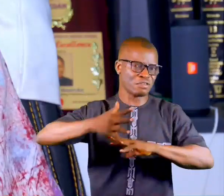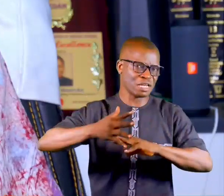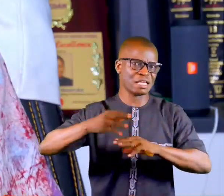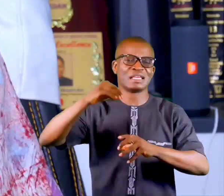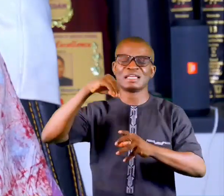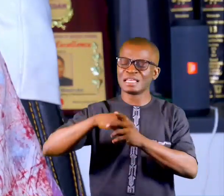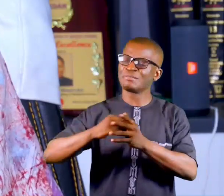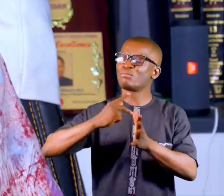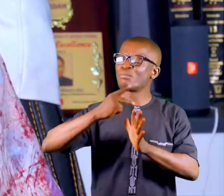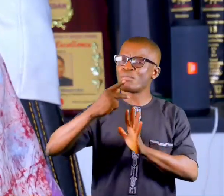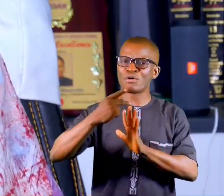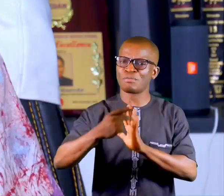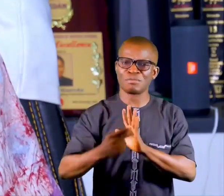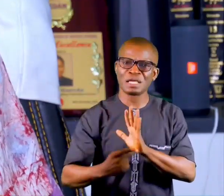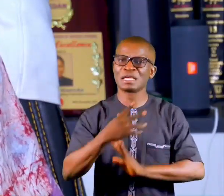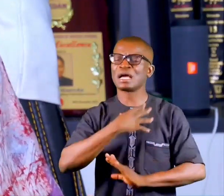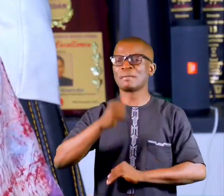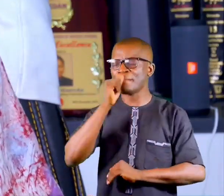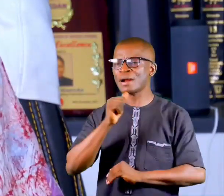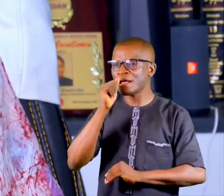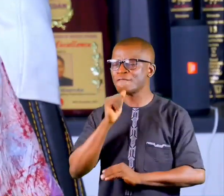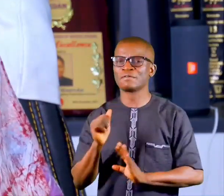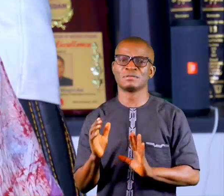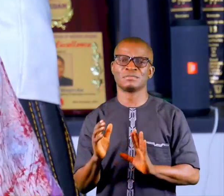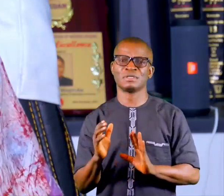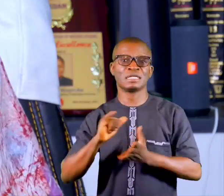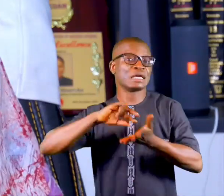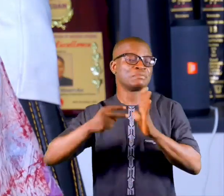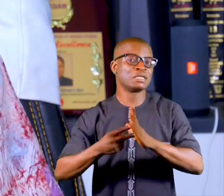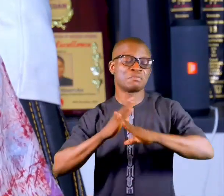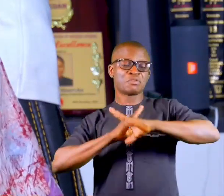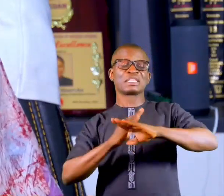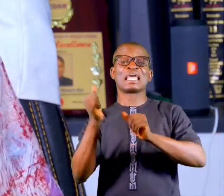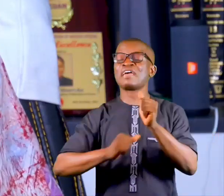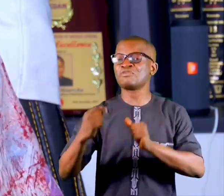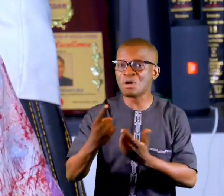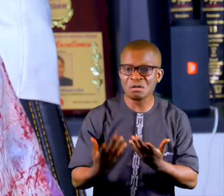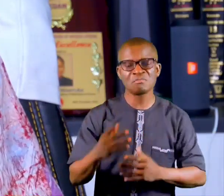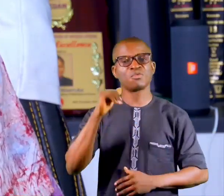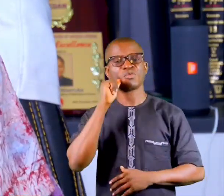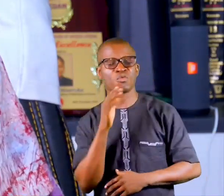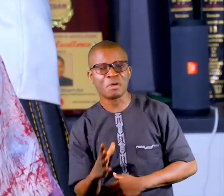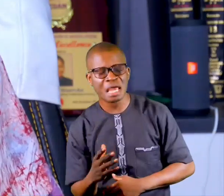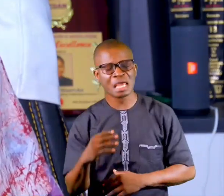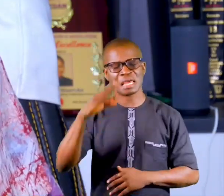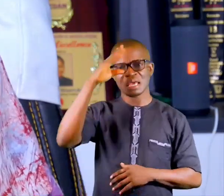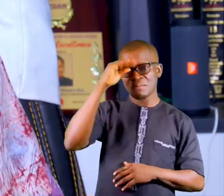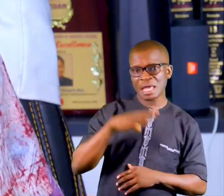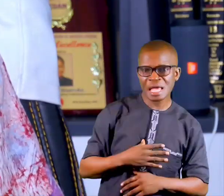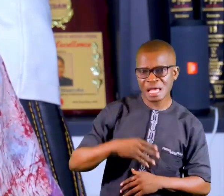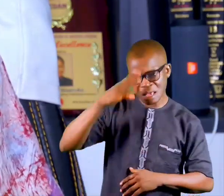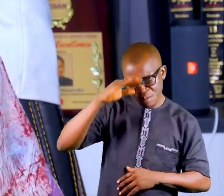in public and private space. So it protects all persons, it protects women, it protects men, it